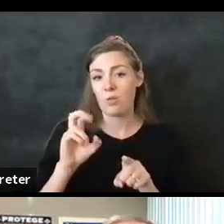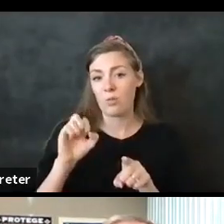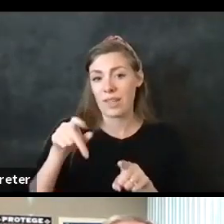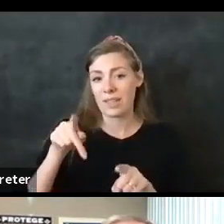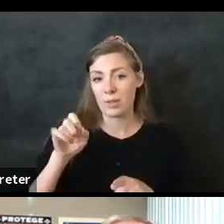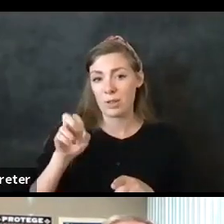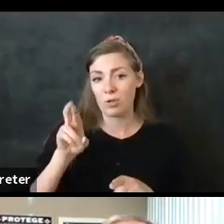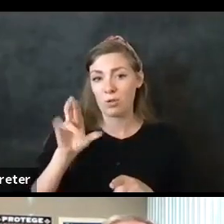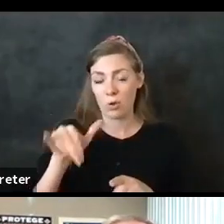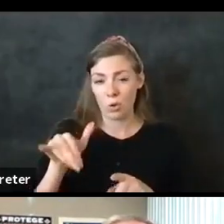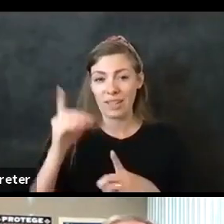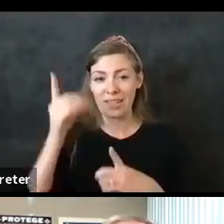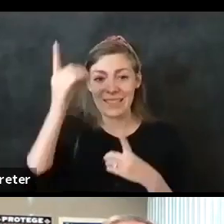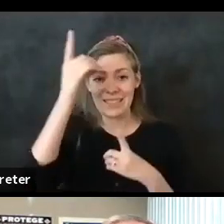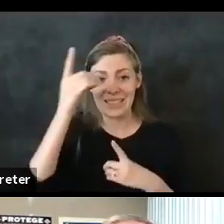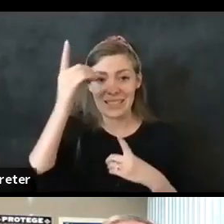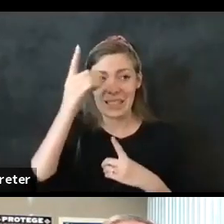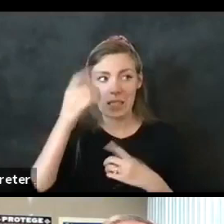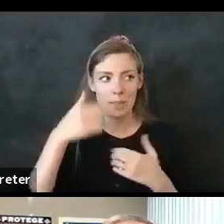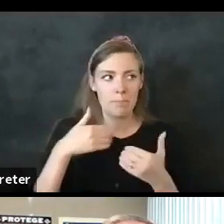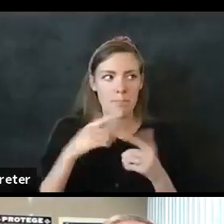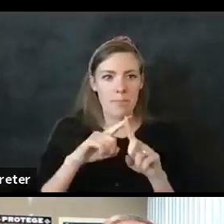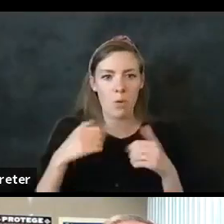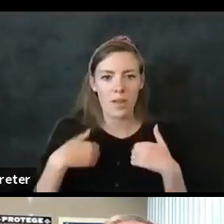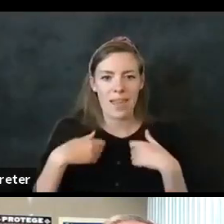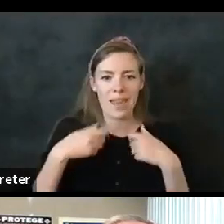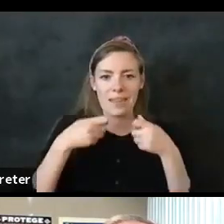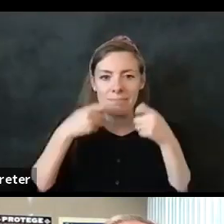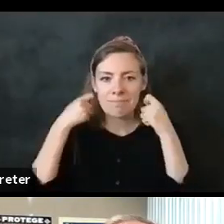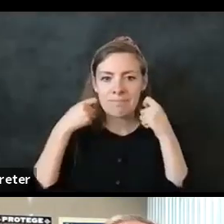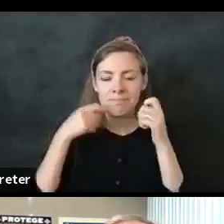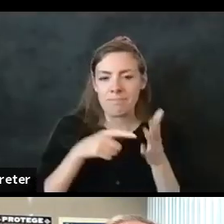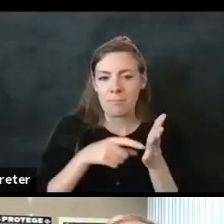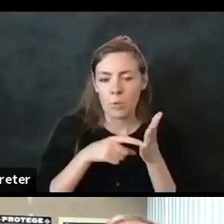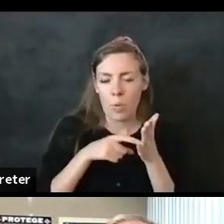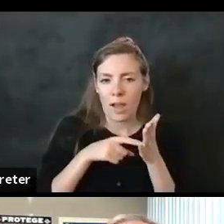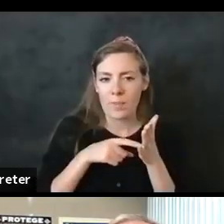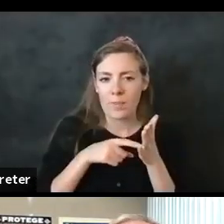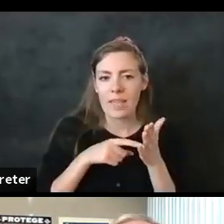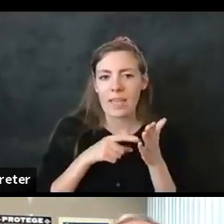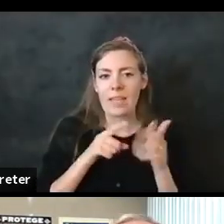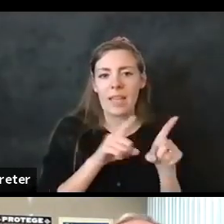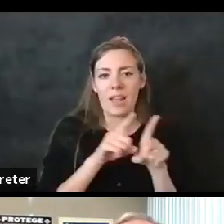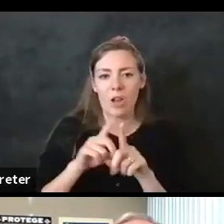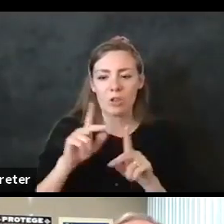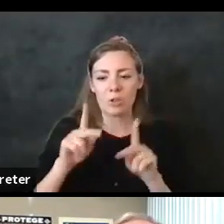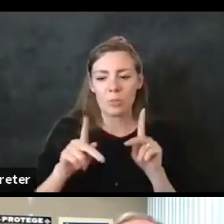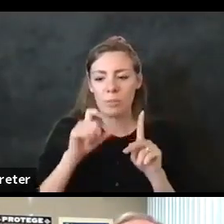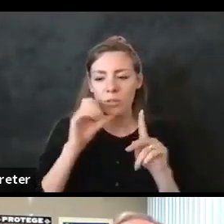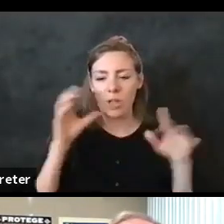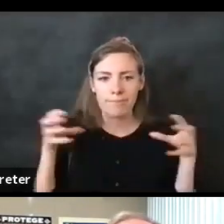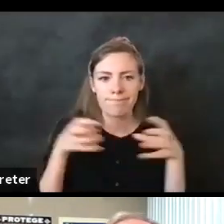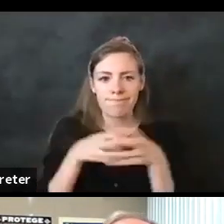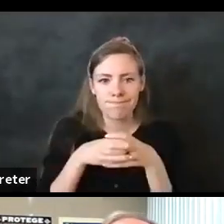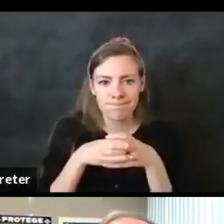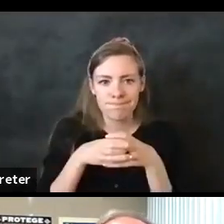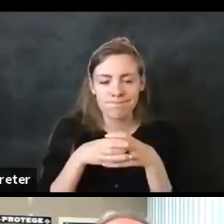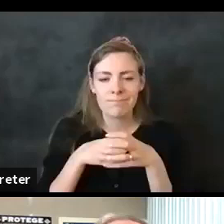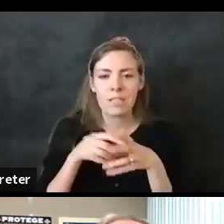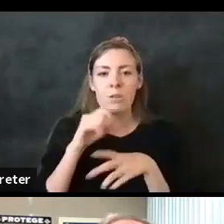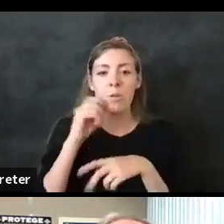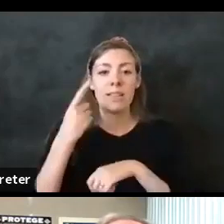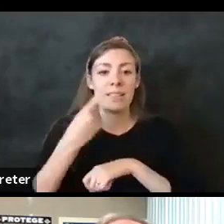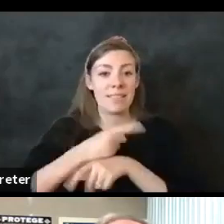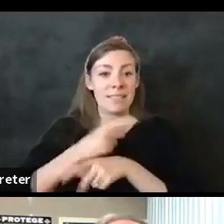And we had a mask mandate. We also had people not congregating. There weren't daycares. There